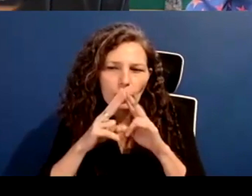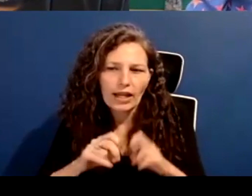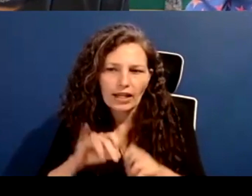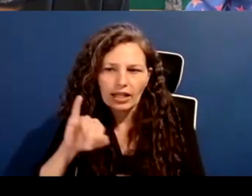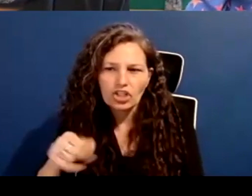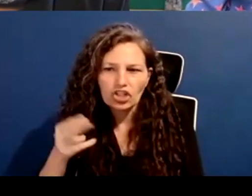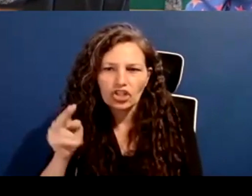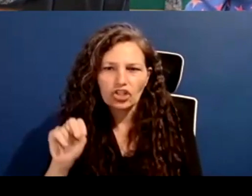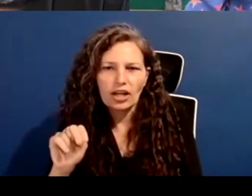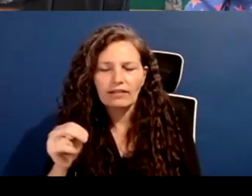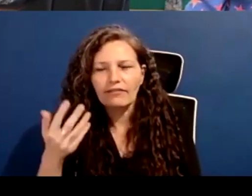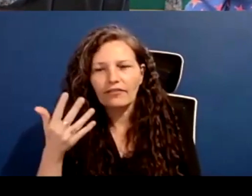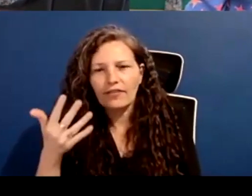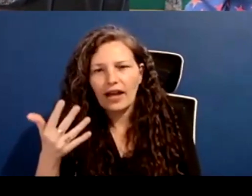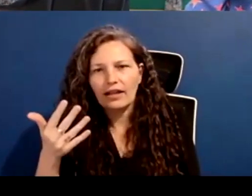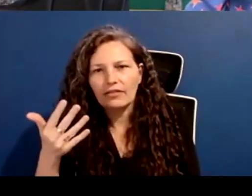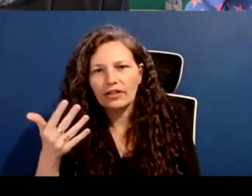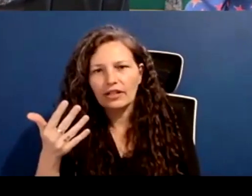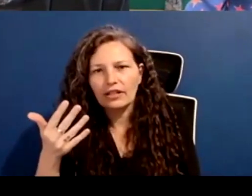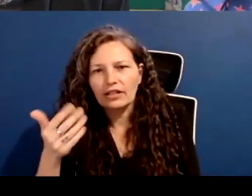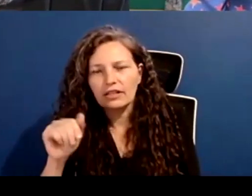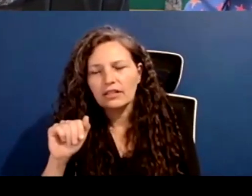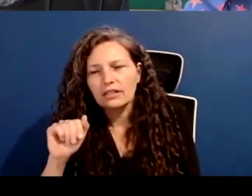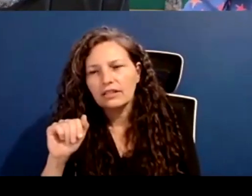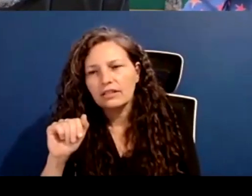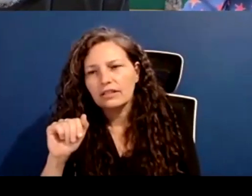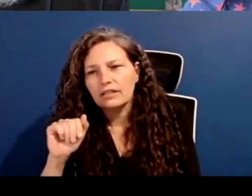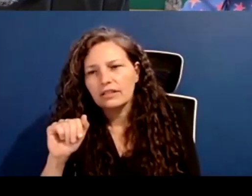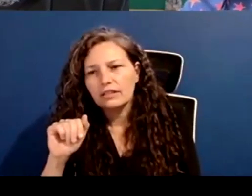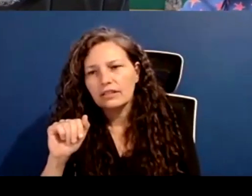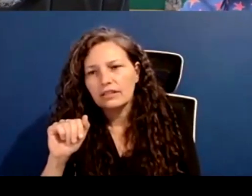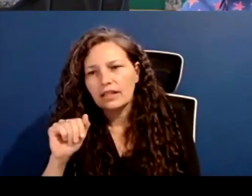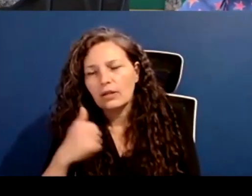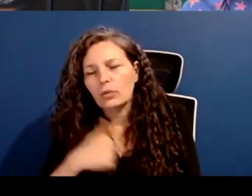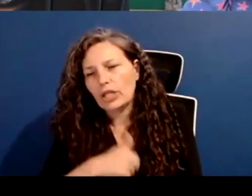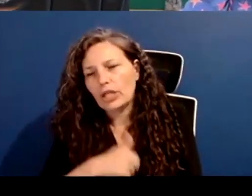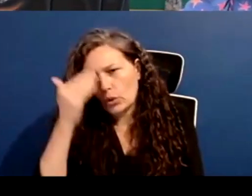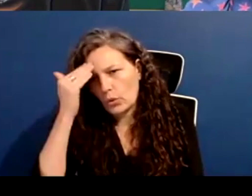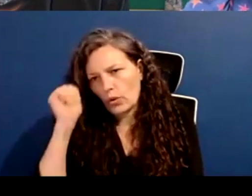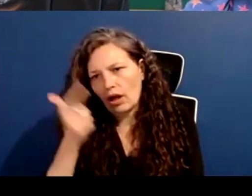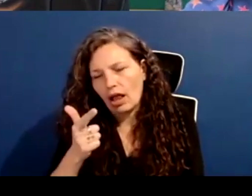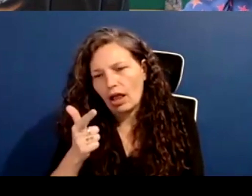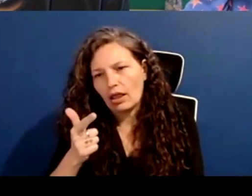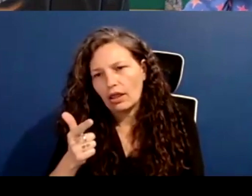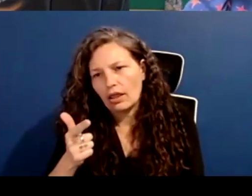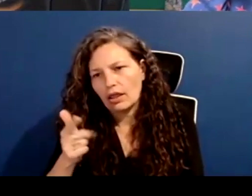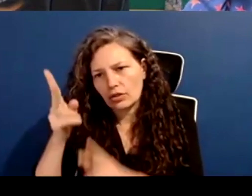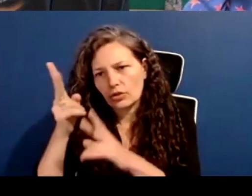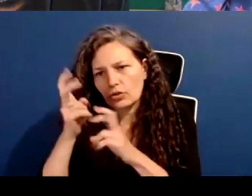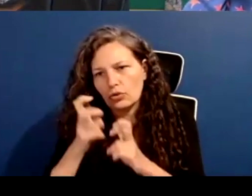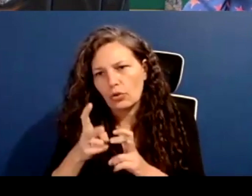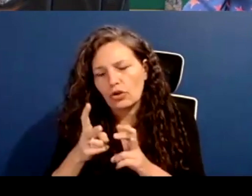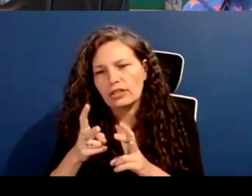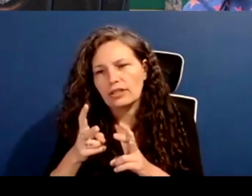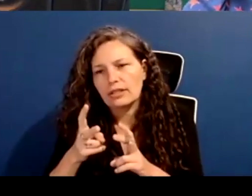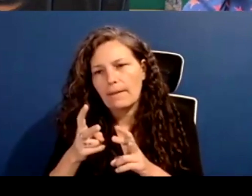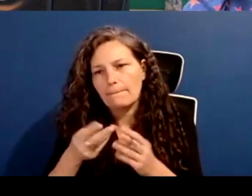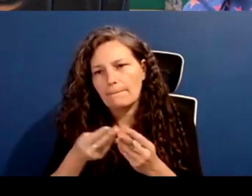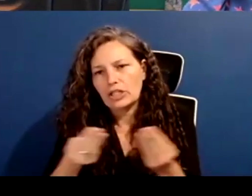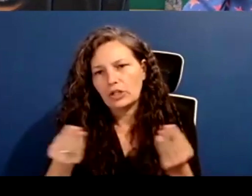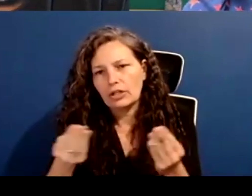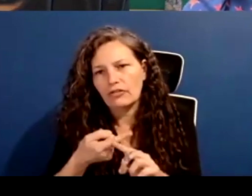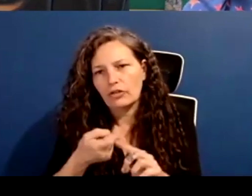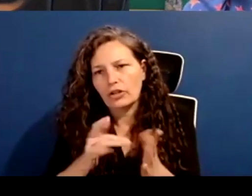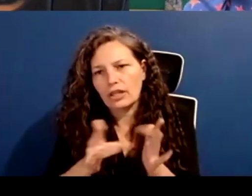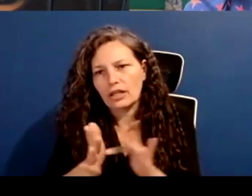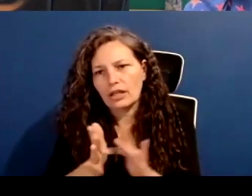I say that, just let me back up. I say that to say because we know all the source material for the Gospels came from Mark, right? And so I